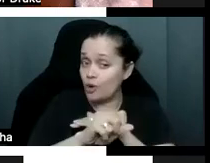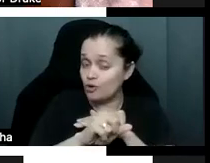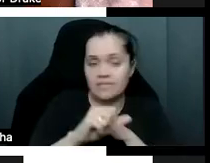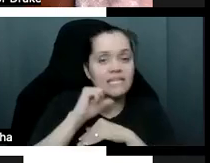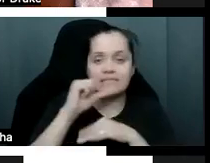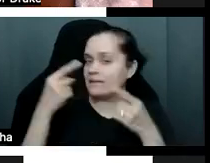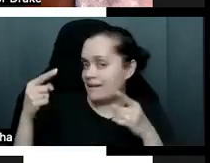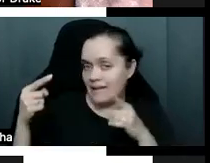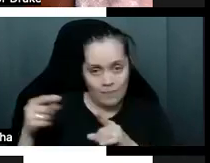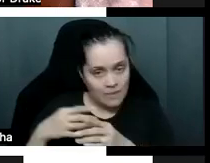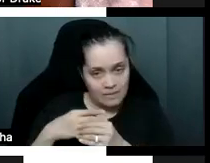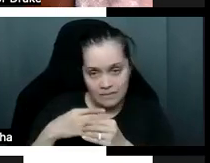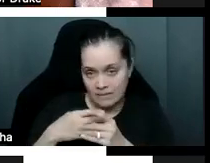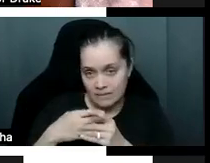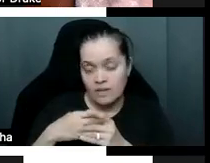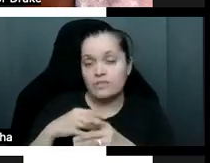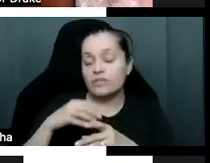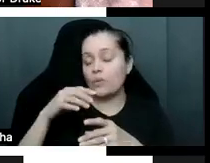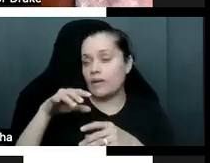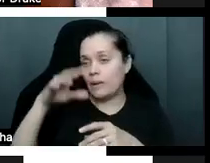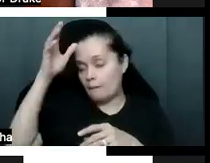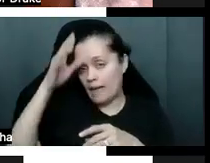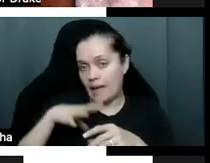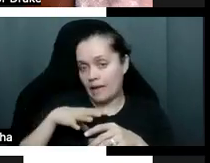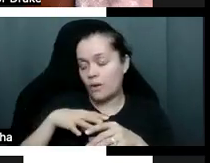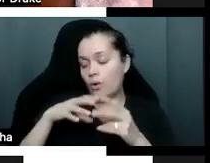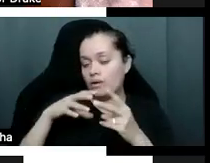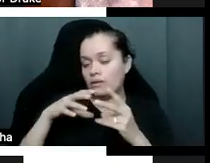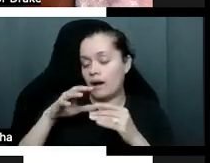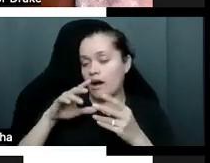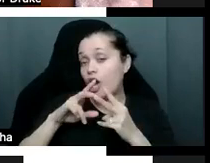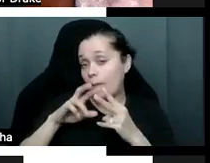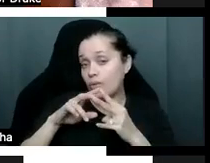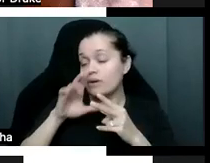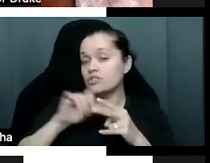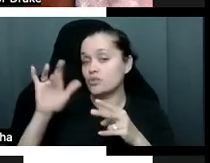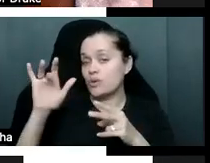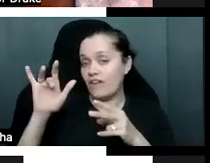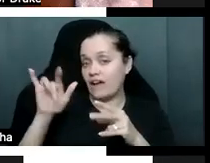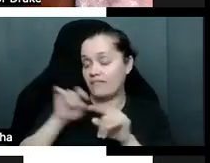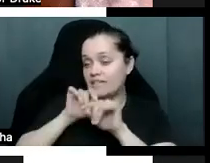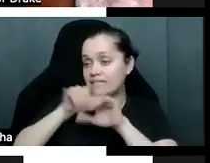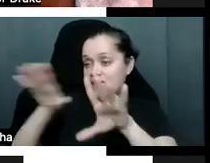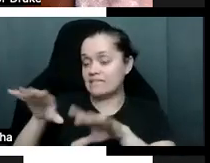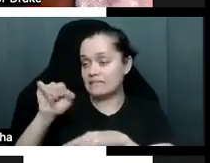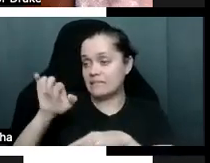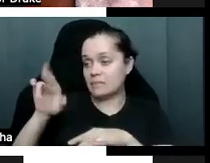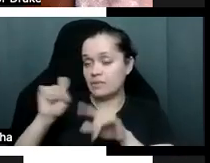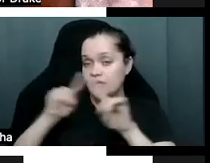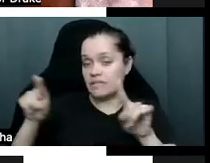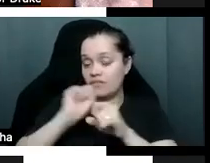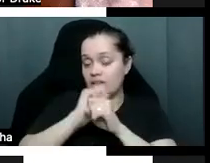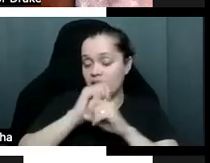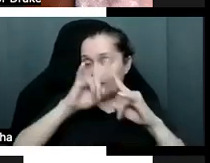happen. When a 25-year-old couple is sent to Siberia and sent to different labor camps, well, they're